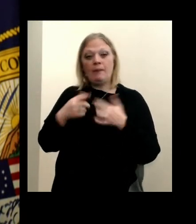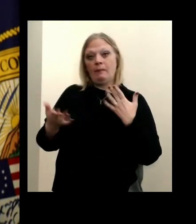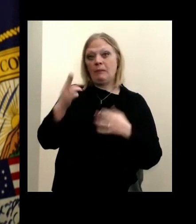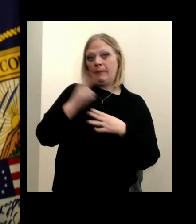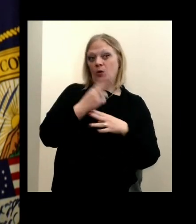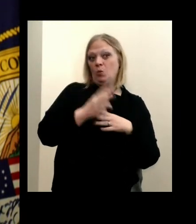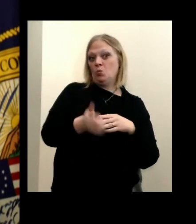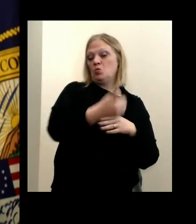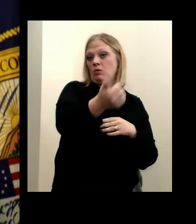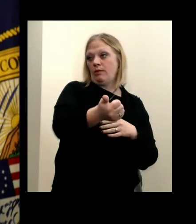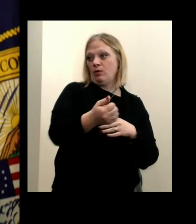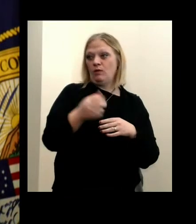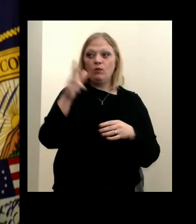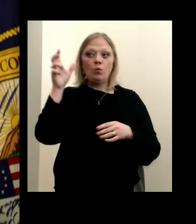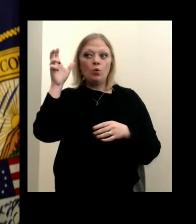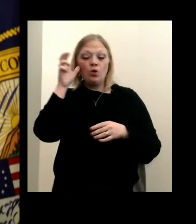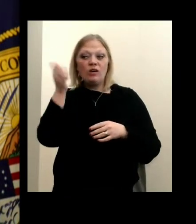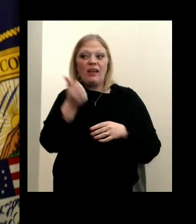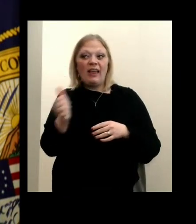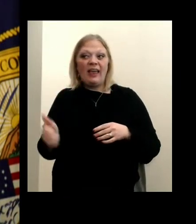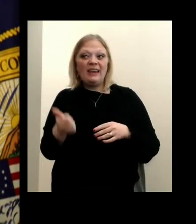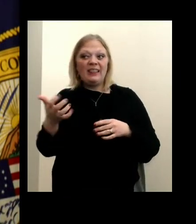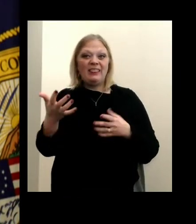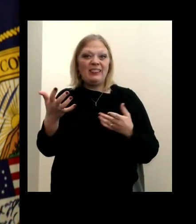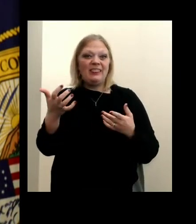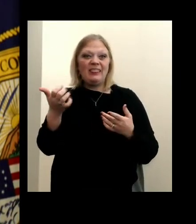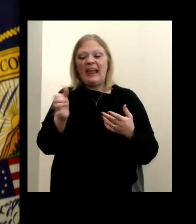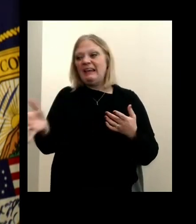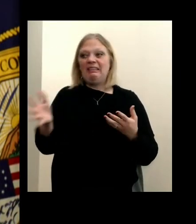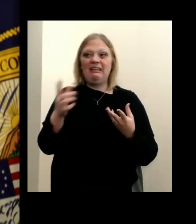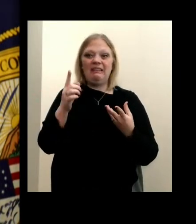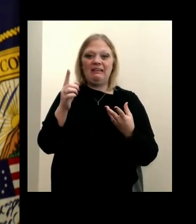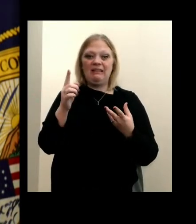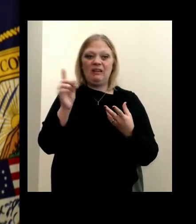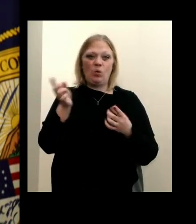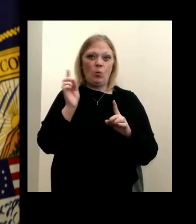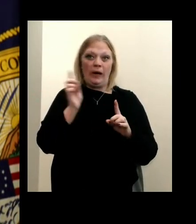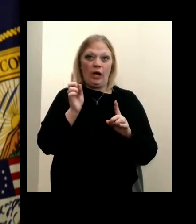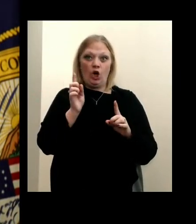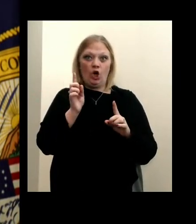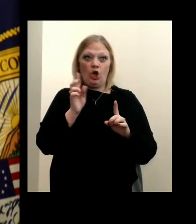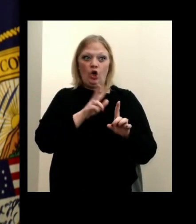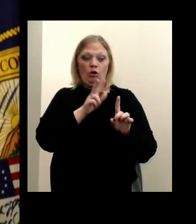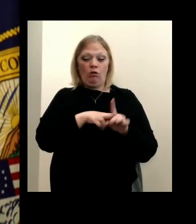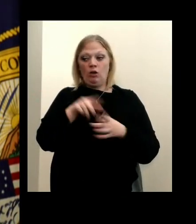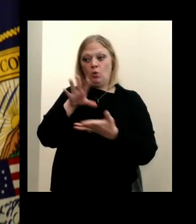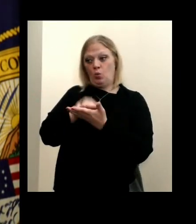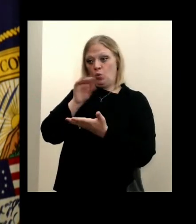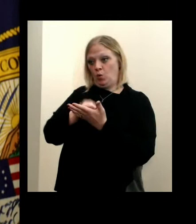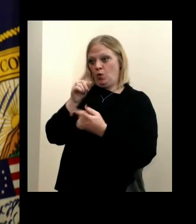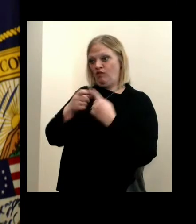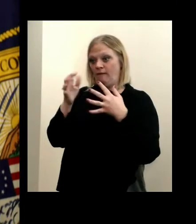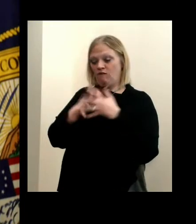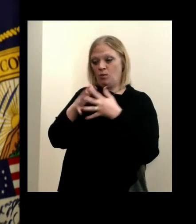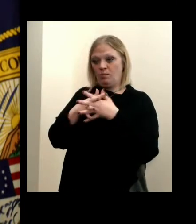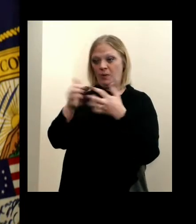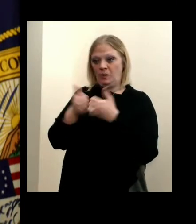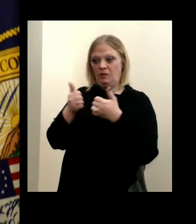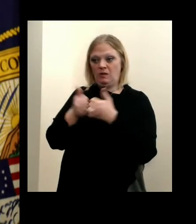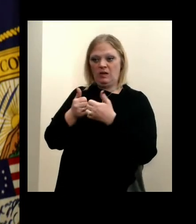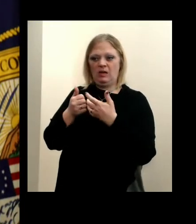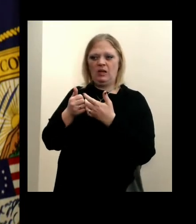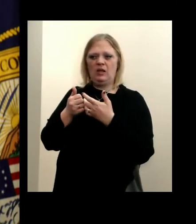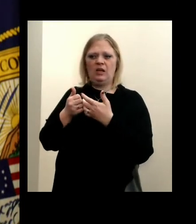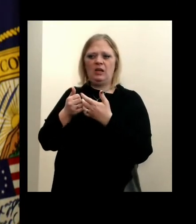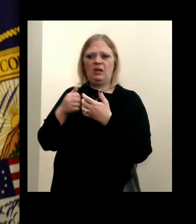you heard anything about where that might first be applied, that whatever was learned from the Bills games, what could it be carried